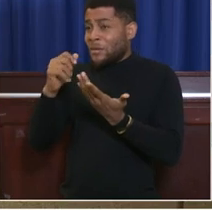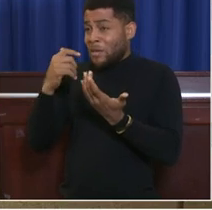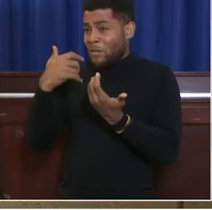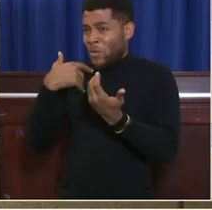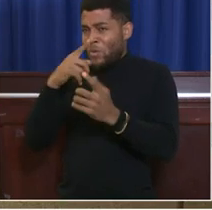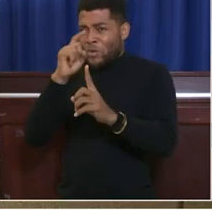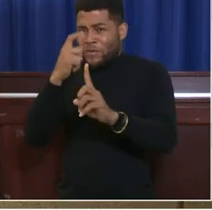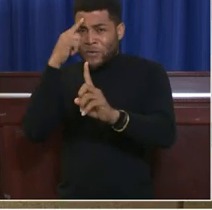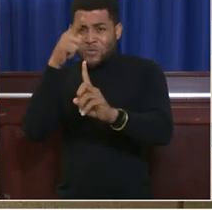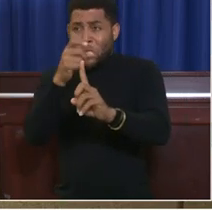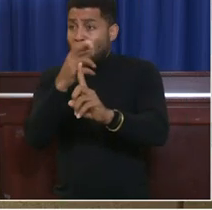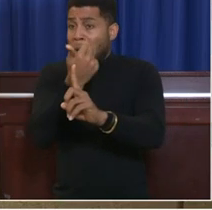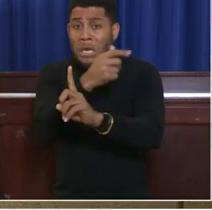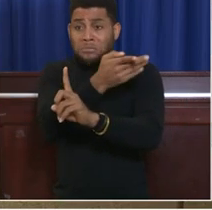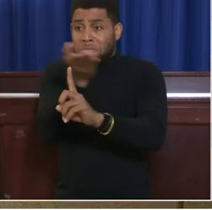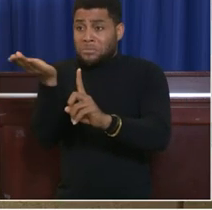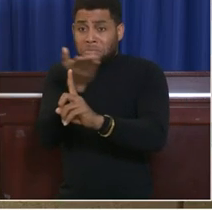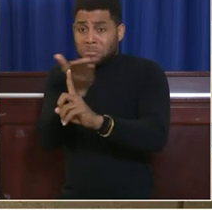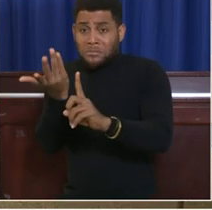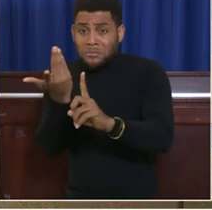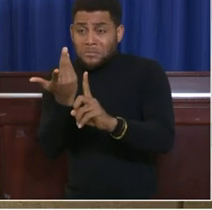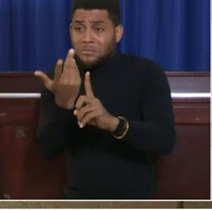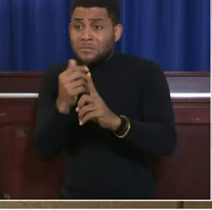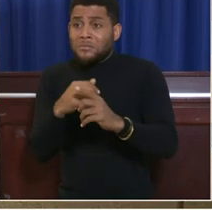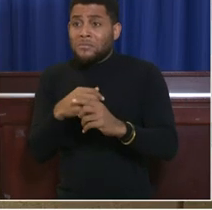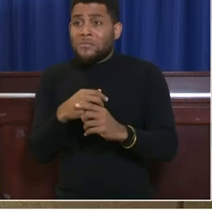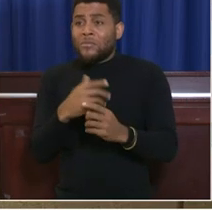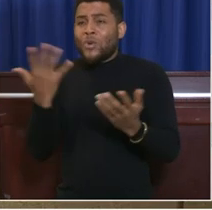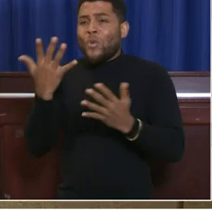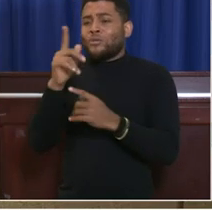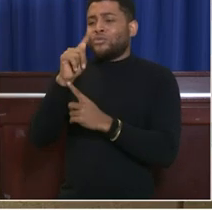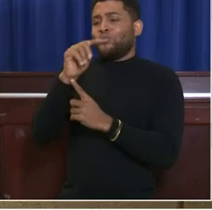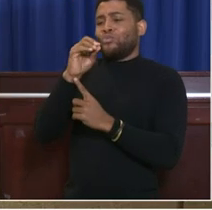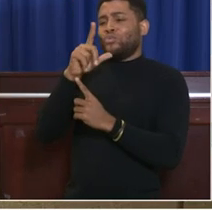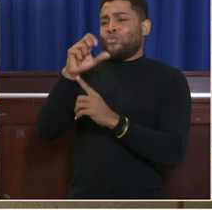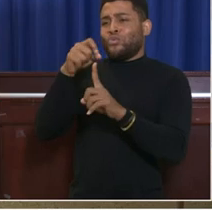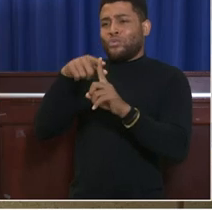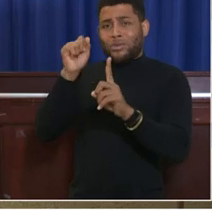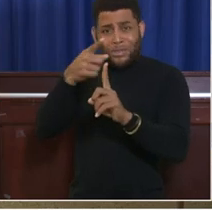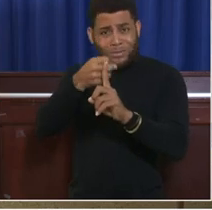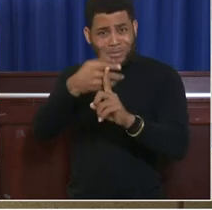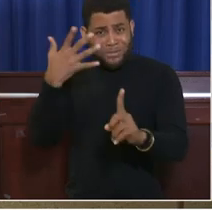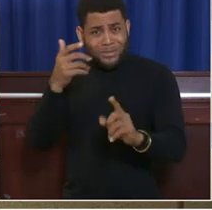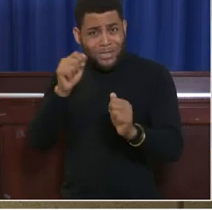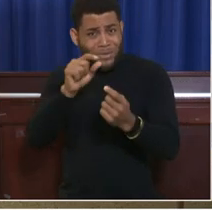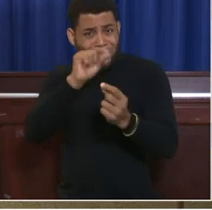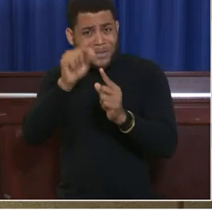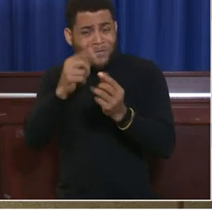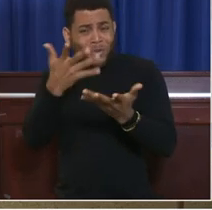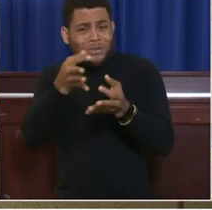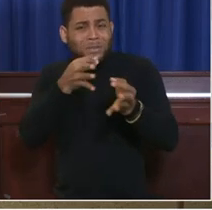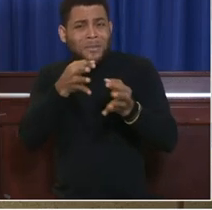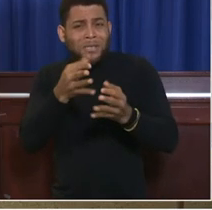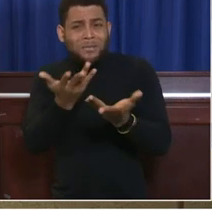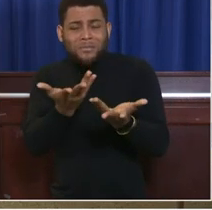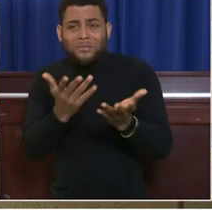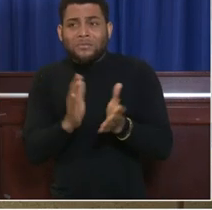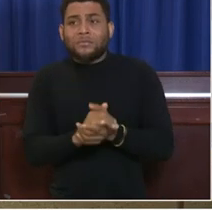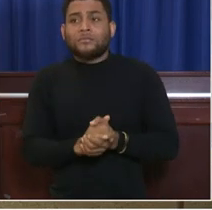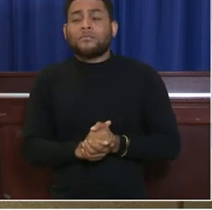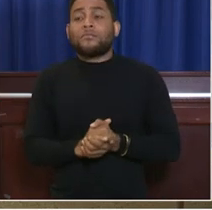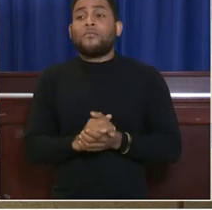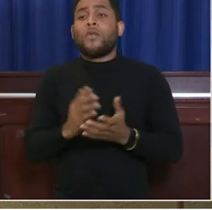what tools do you need to, try and get this violent crime issue under control? Like, what don't you have that you